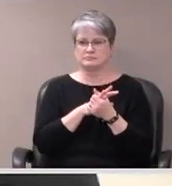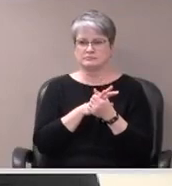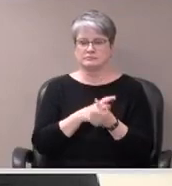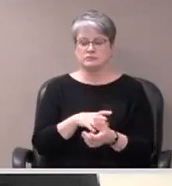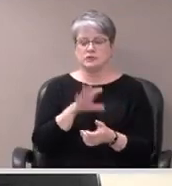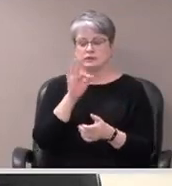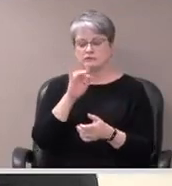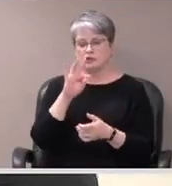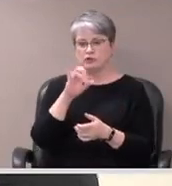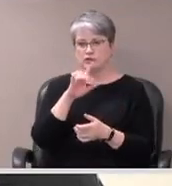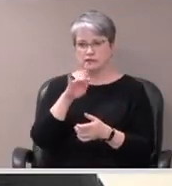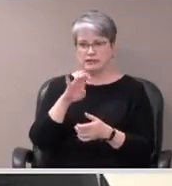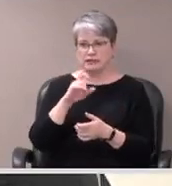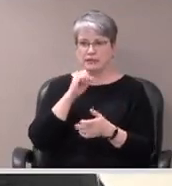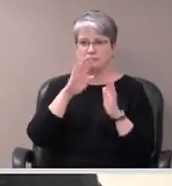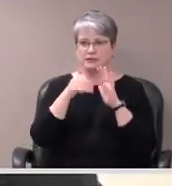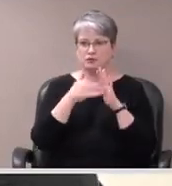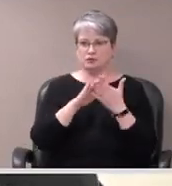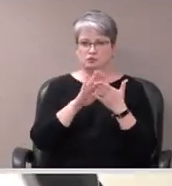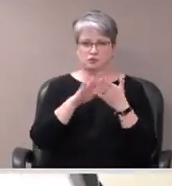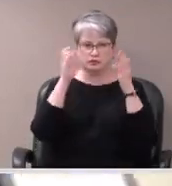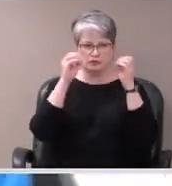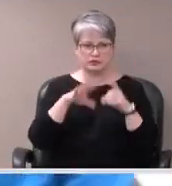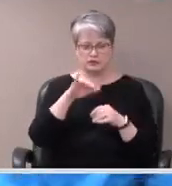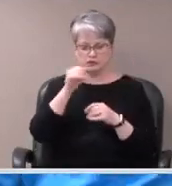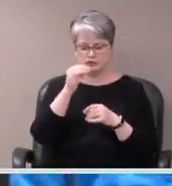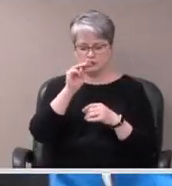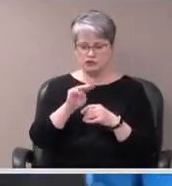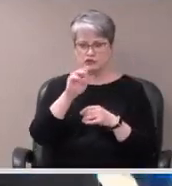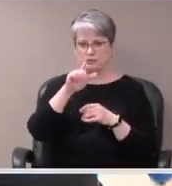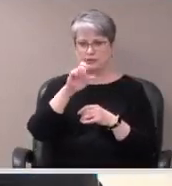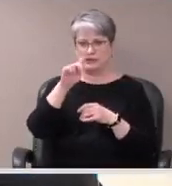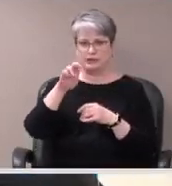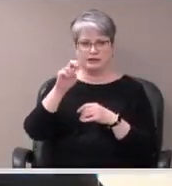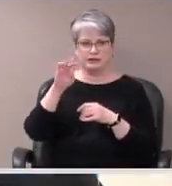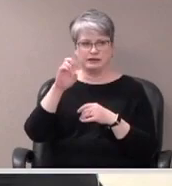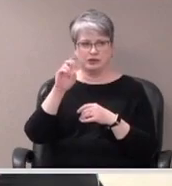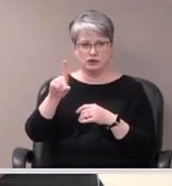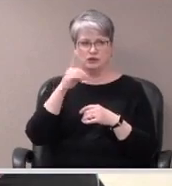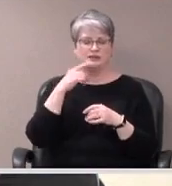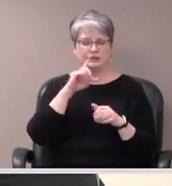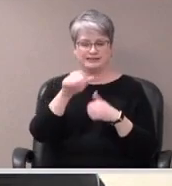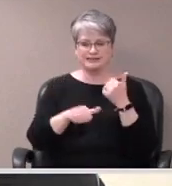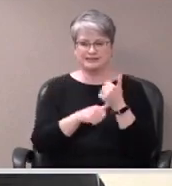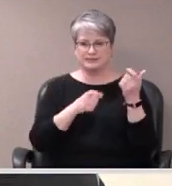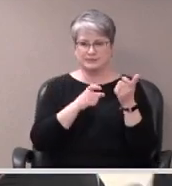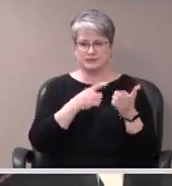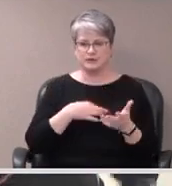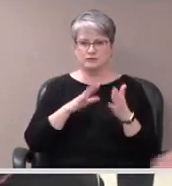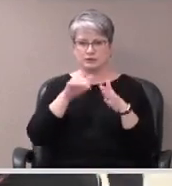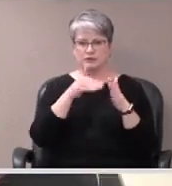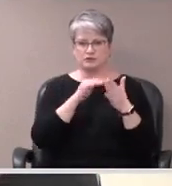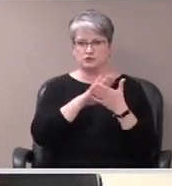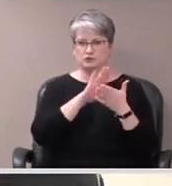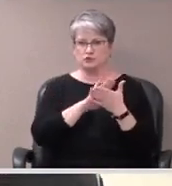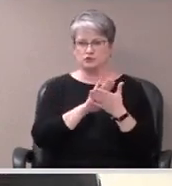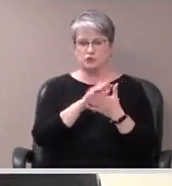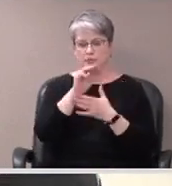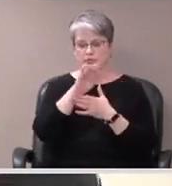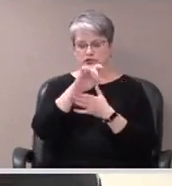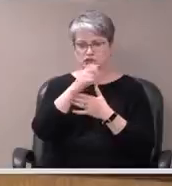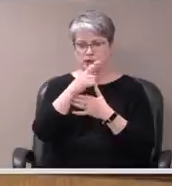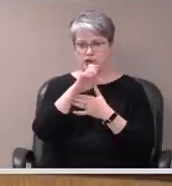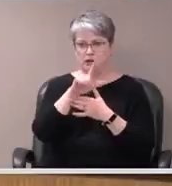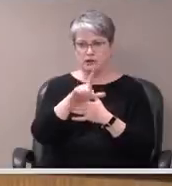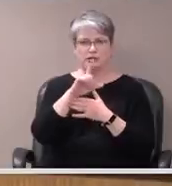Barnsley Middle School teacher Jim Leonard. Joining him in the recognition is Assistant Superintendent of Middle Schools, Michelle Dillard, and his principal,